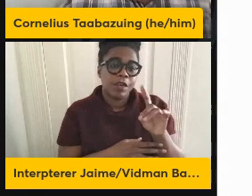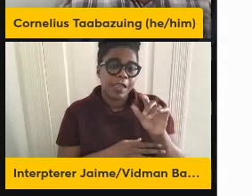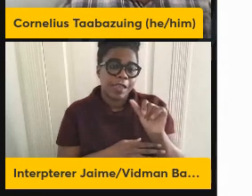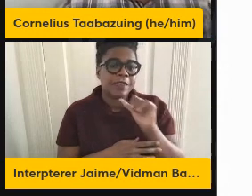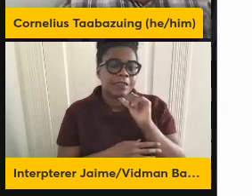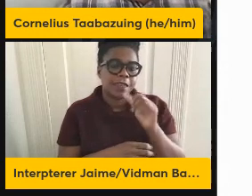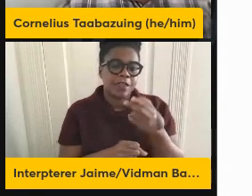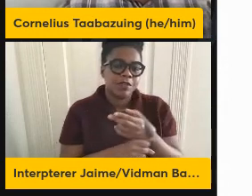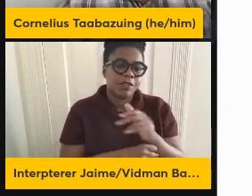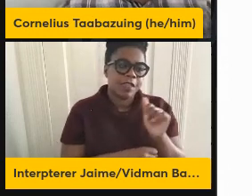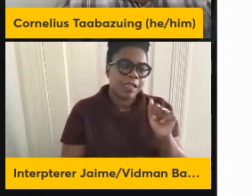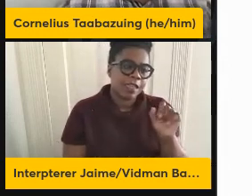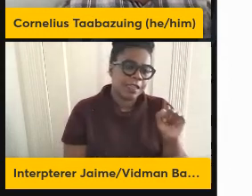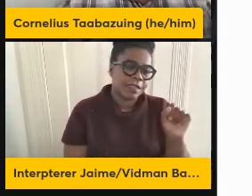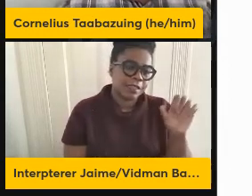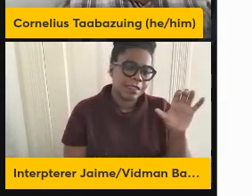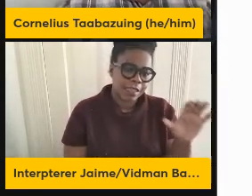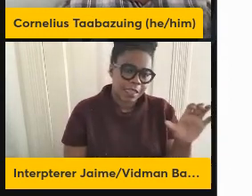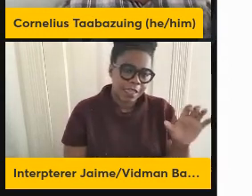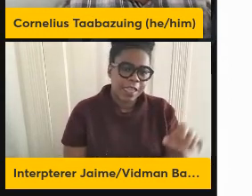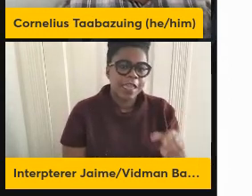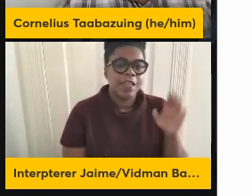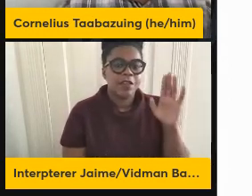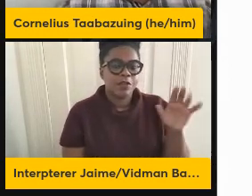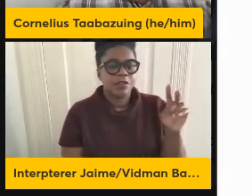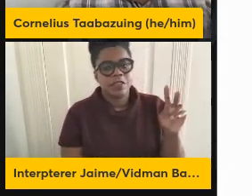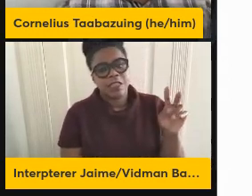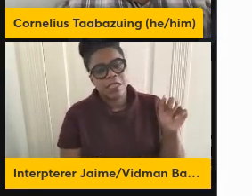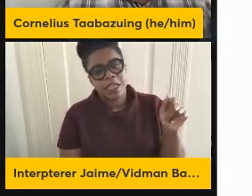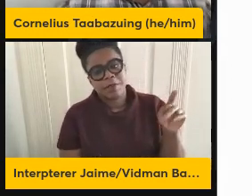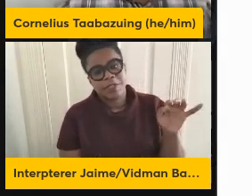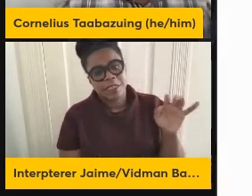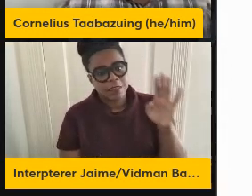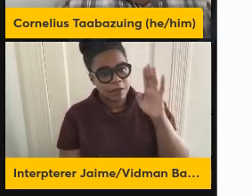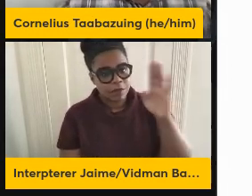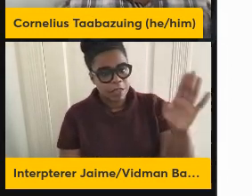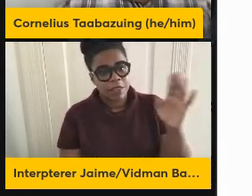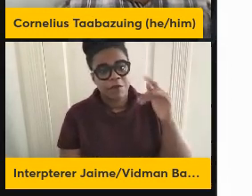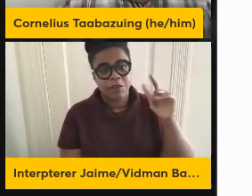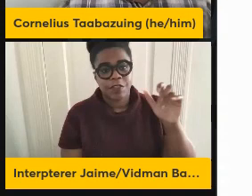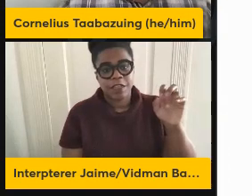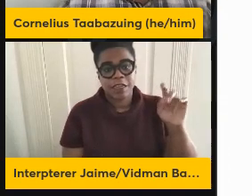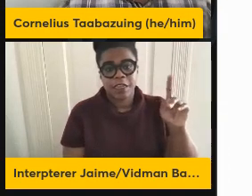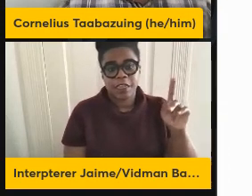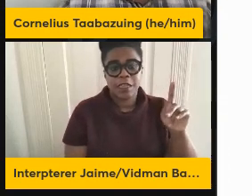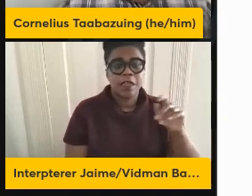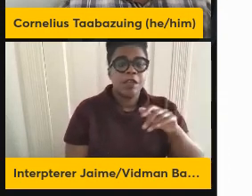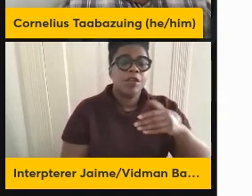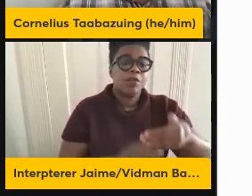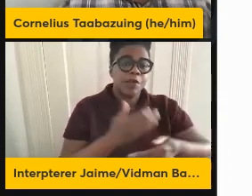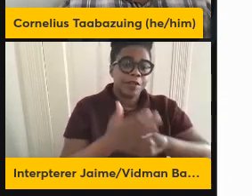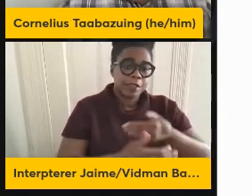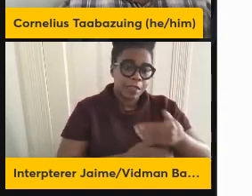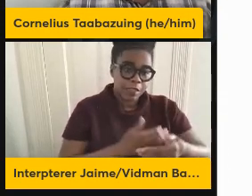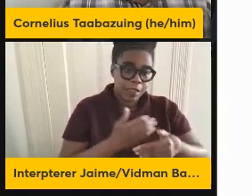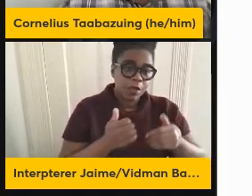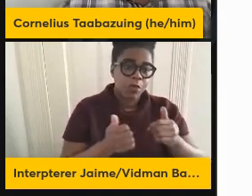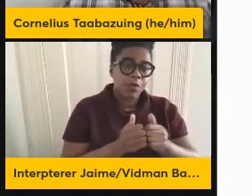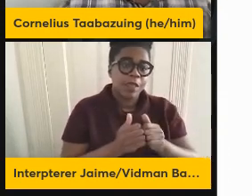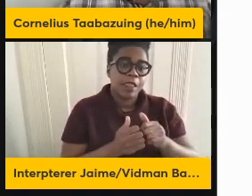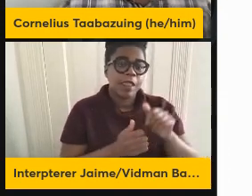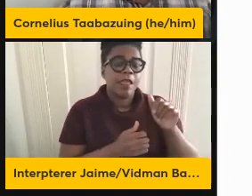ASC. It nucleates caspase-1 directly to mediate that interdomain linker processing. and it can then process gastromin D and